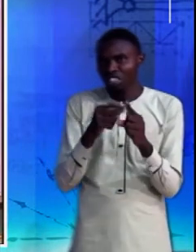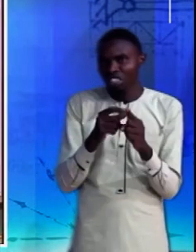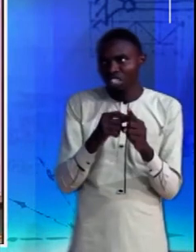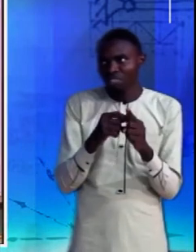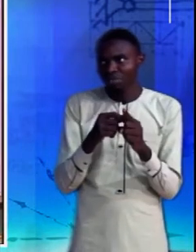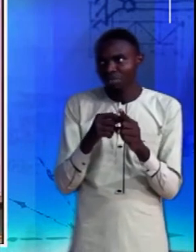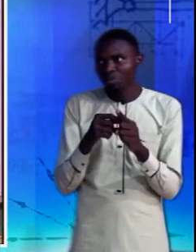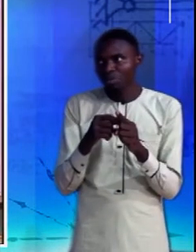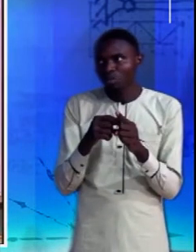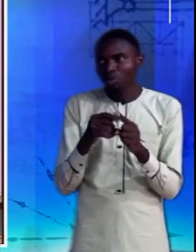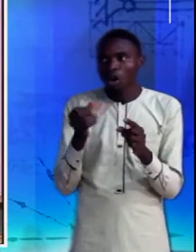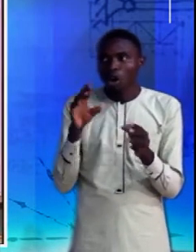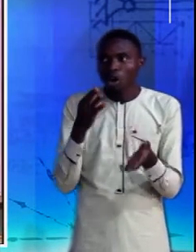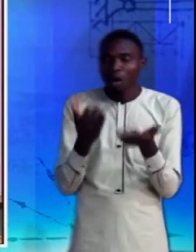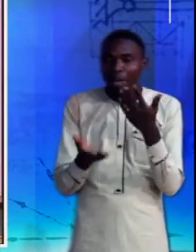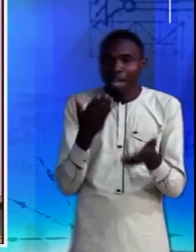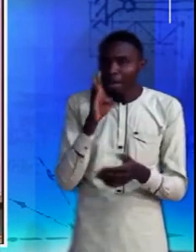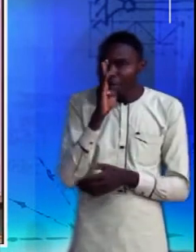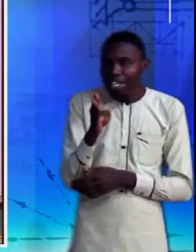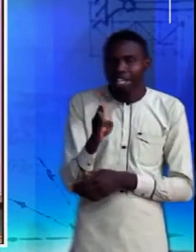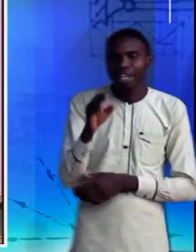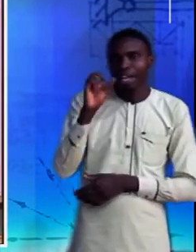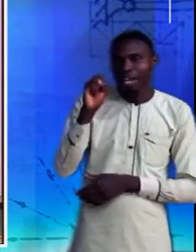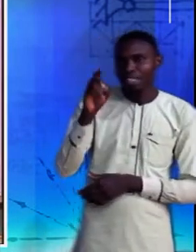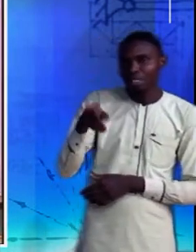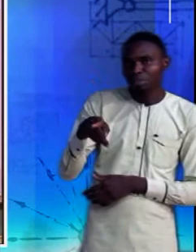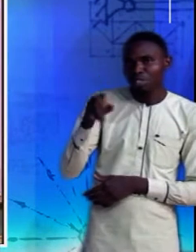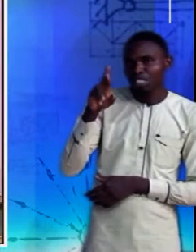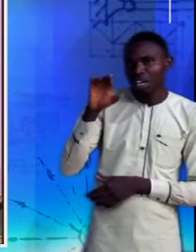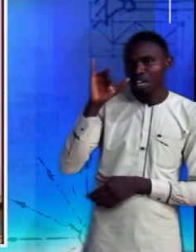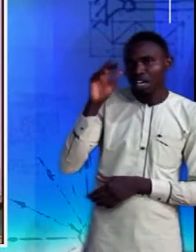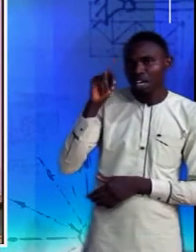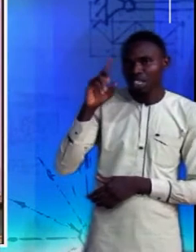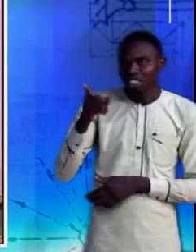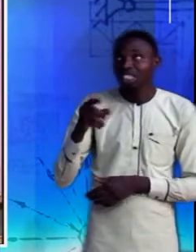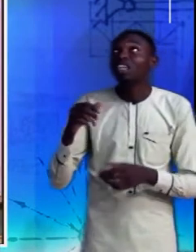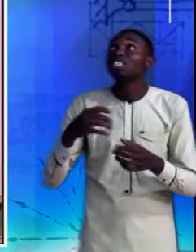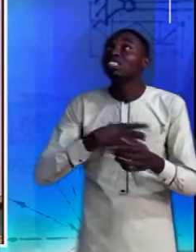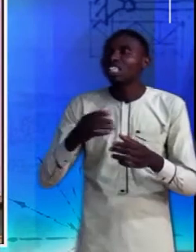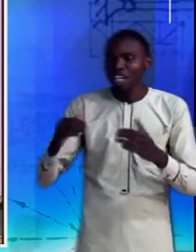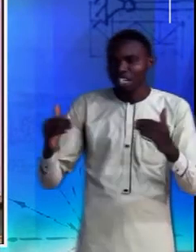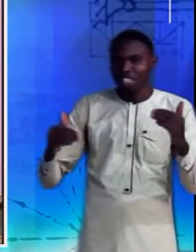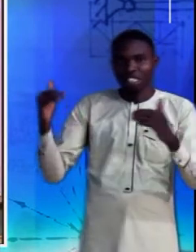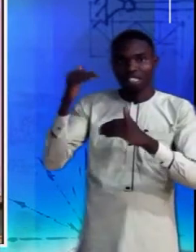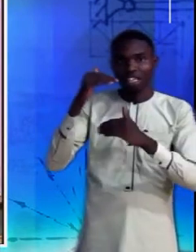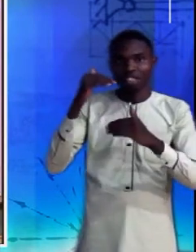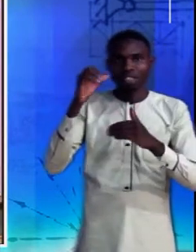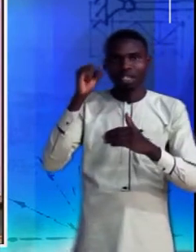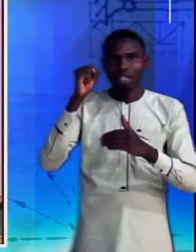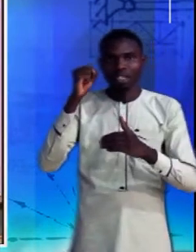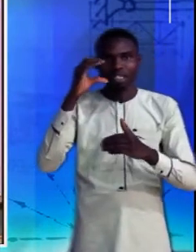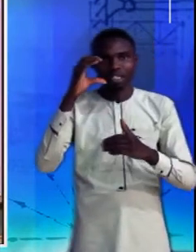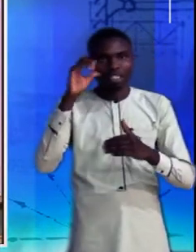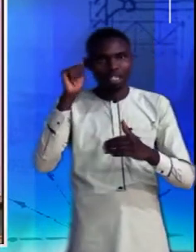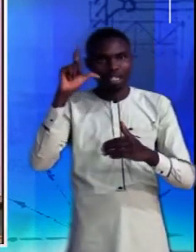D. Week, let's say W. M, so let's say capital